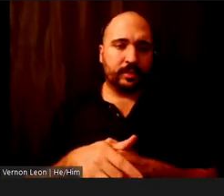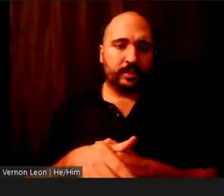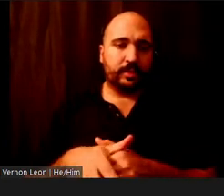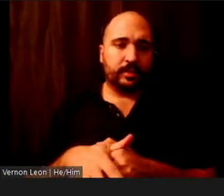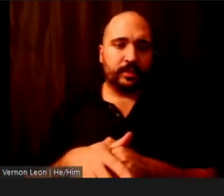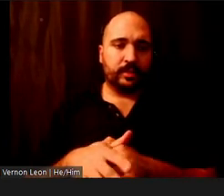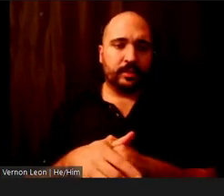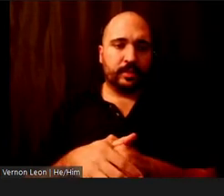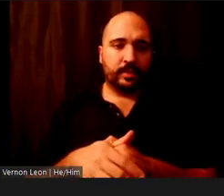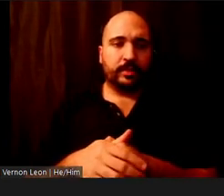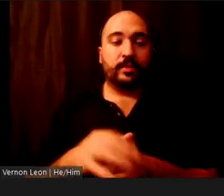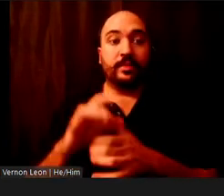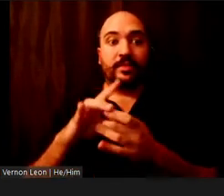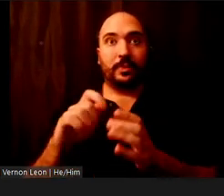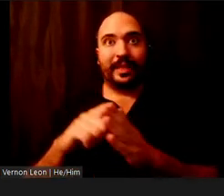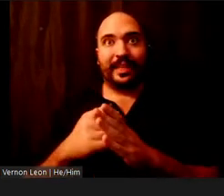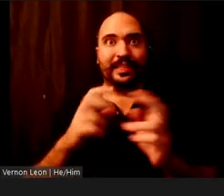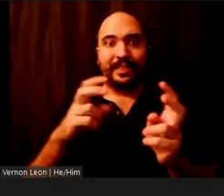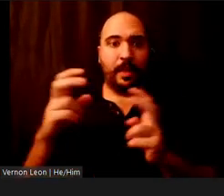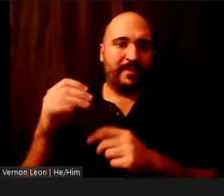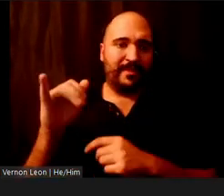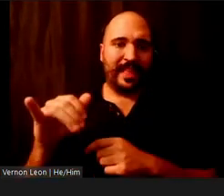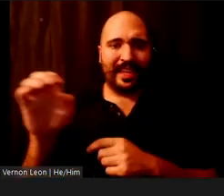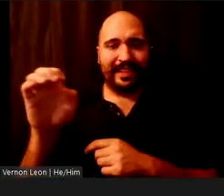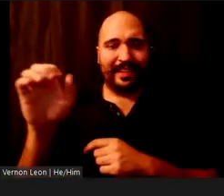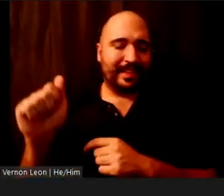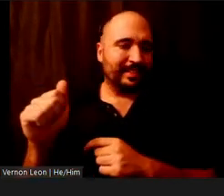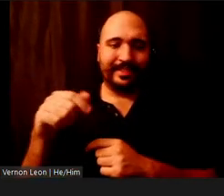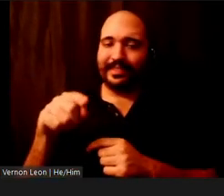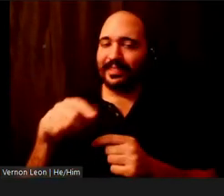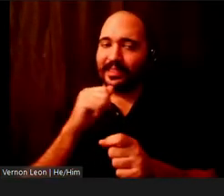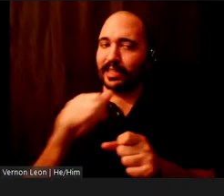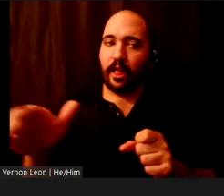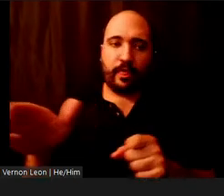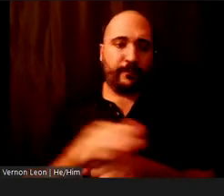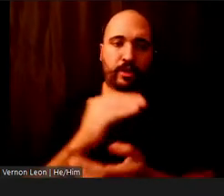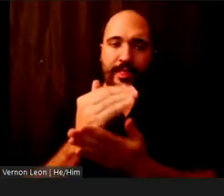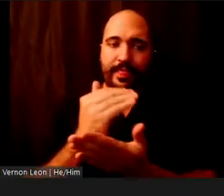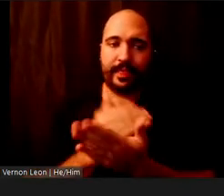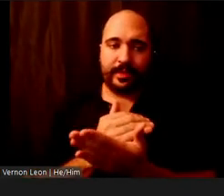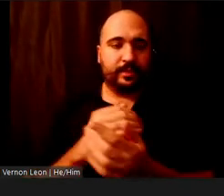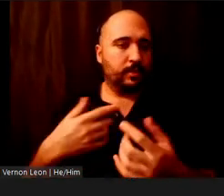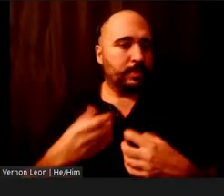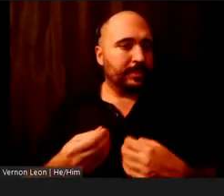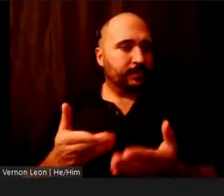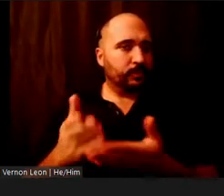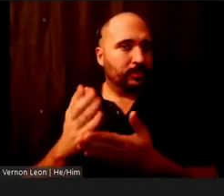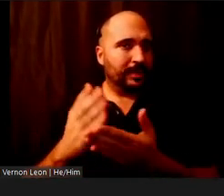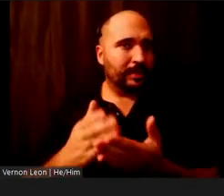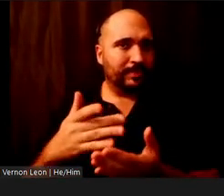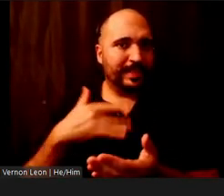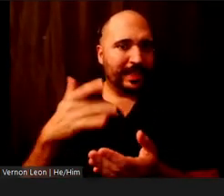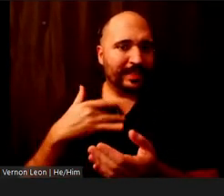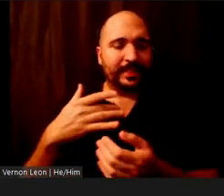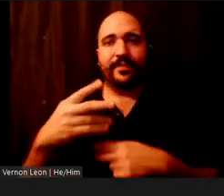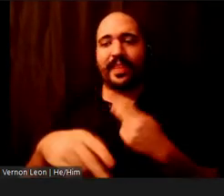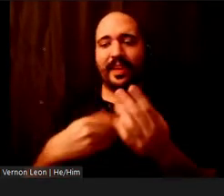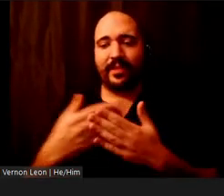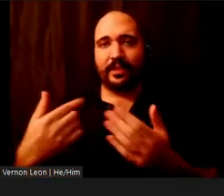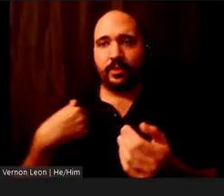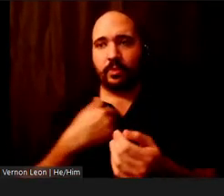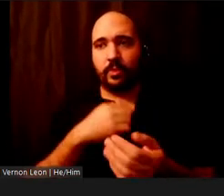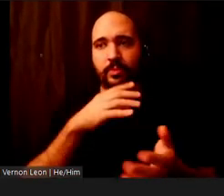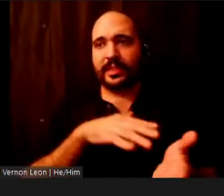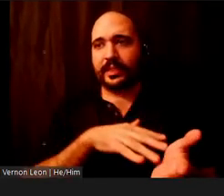In terms of the key topics of the environmental assessment, this is not the full list, but we wanted to at least give you some sense of the kinds of things we'll be studying.